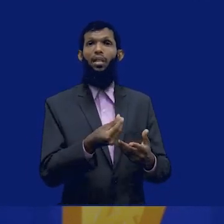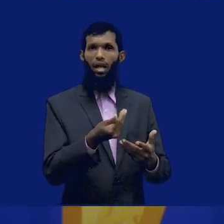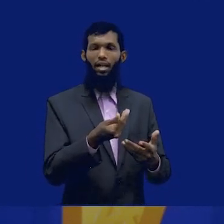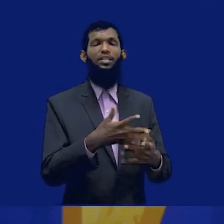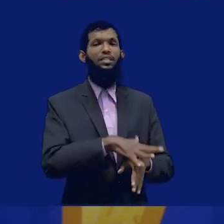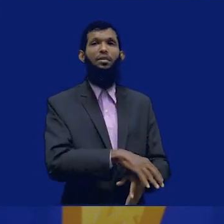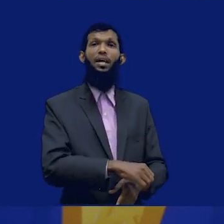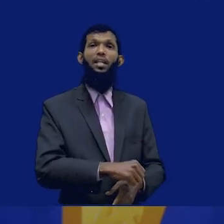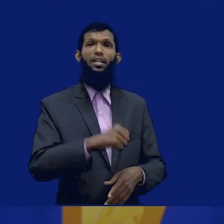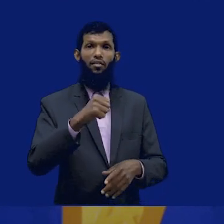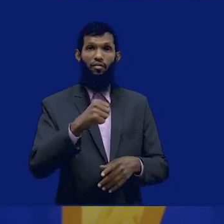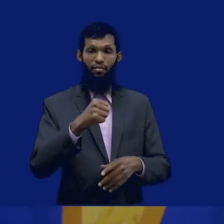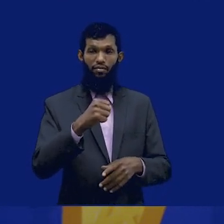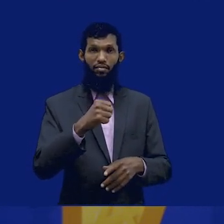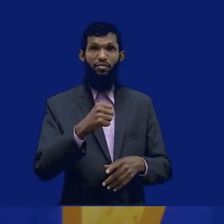wealth